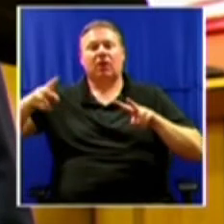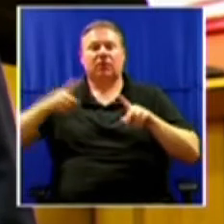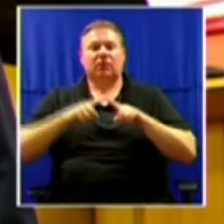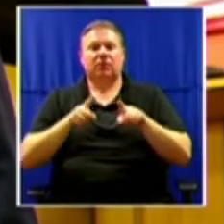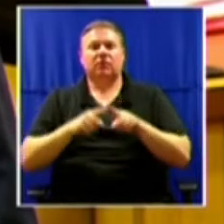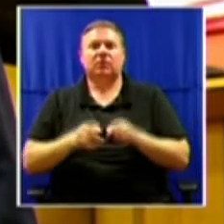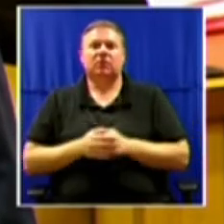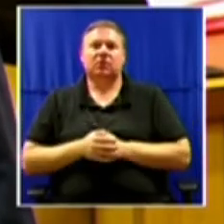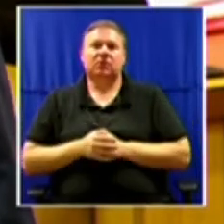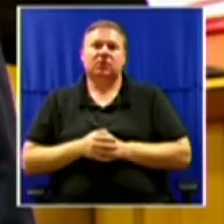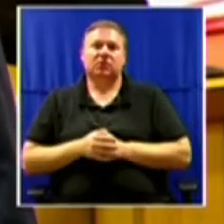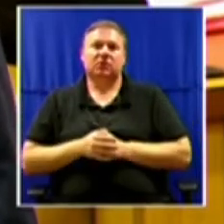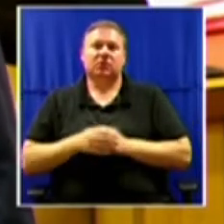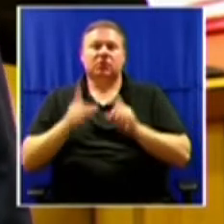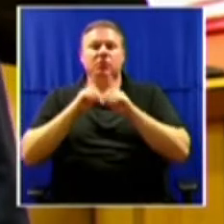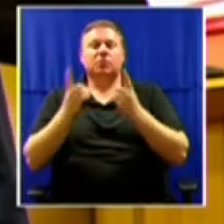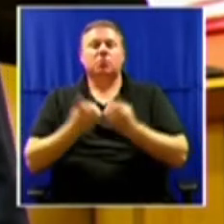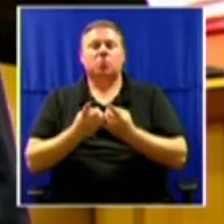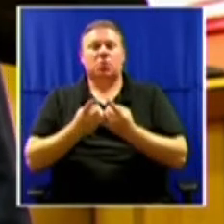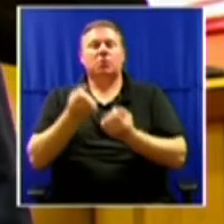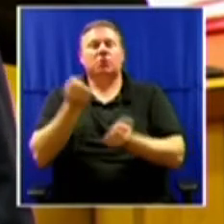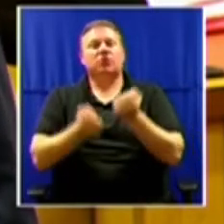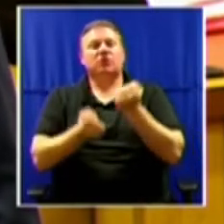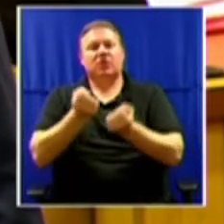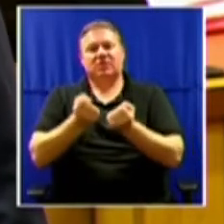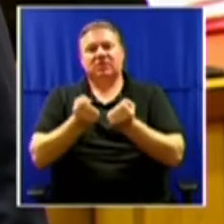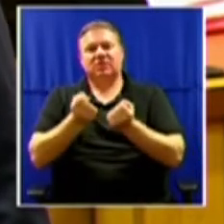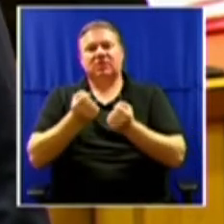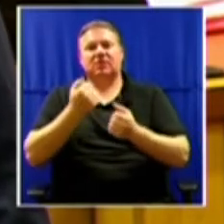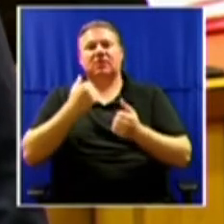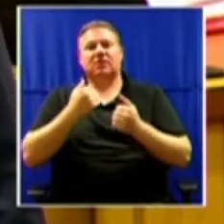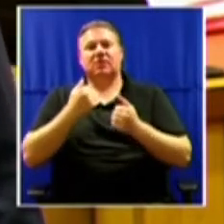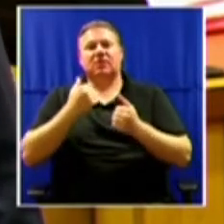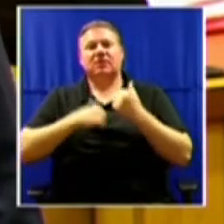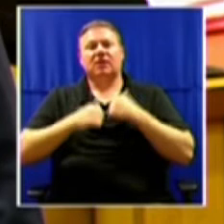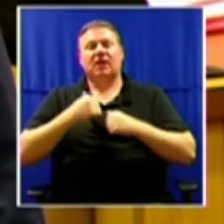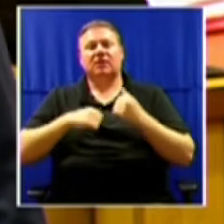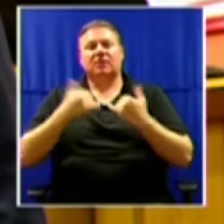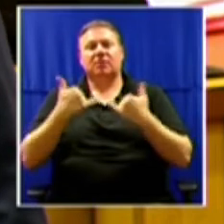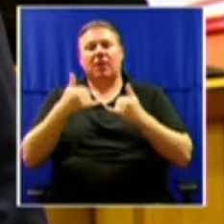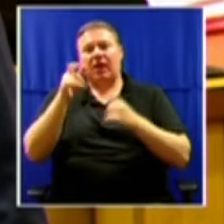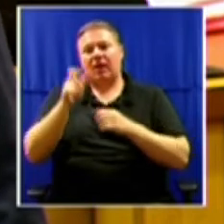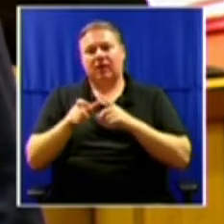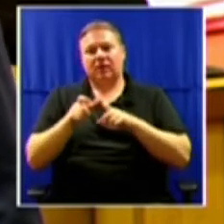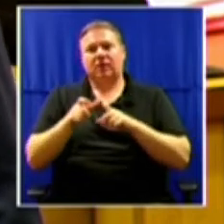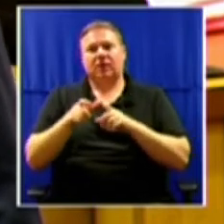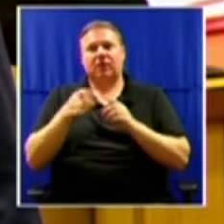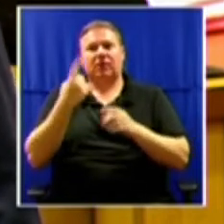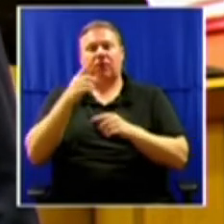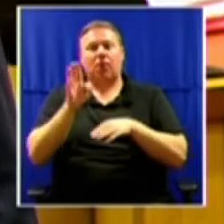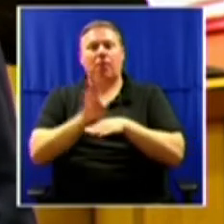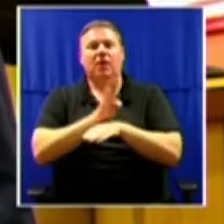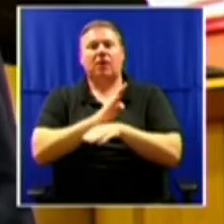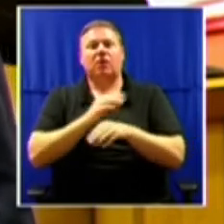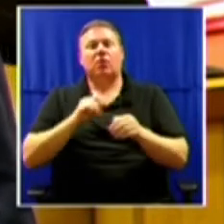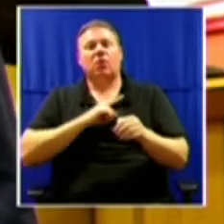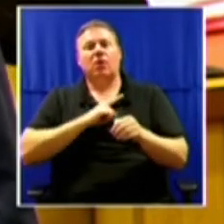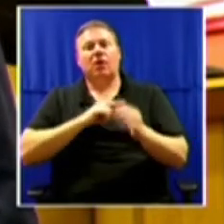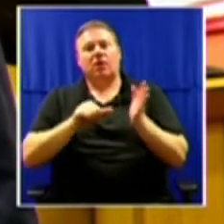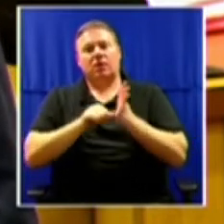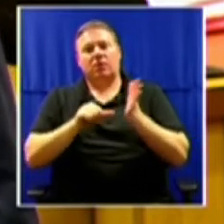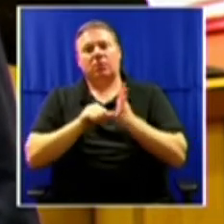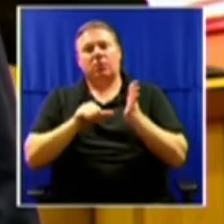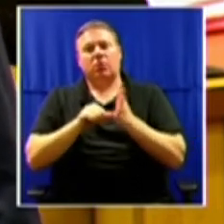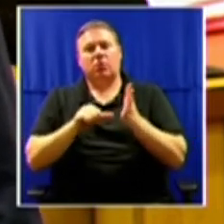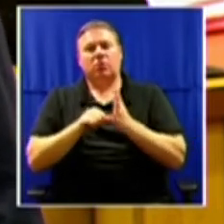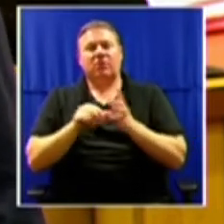The Department of Justice is an active player in terms of the bill itself, because it is important for the victims of crimes in this